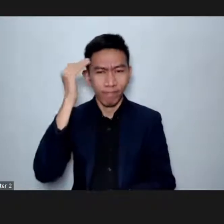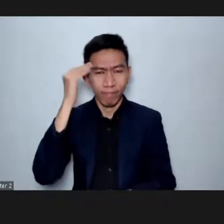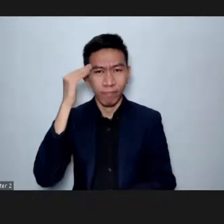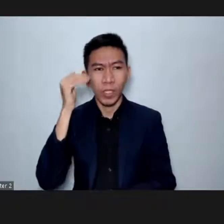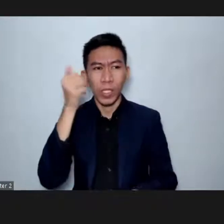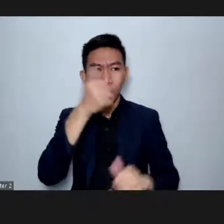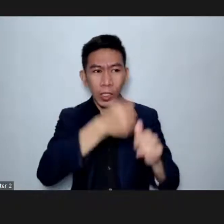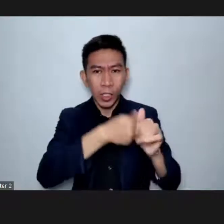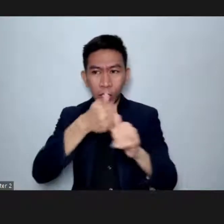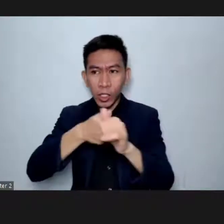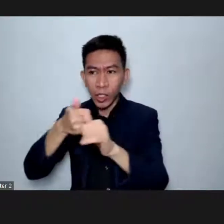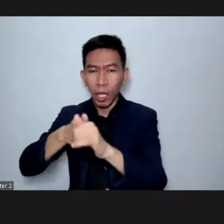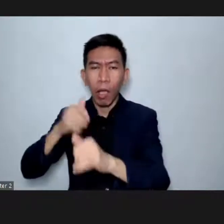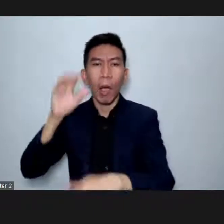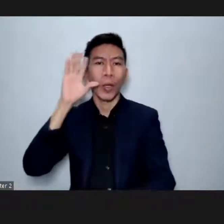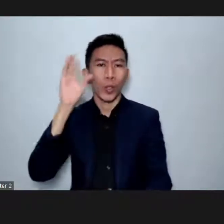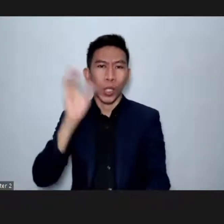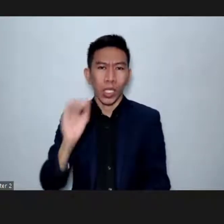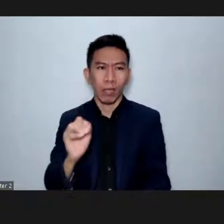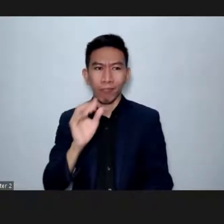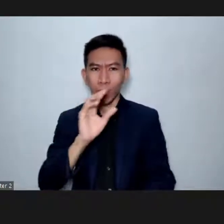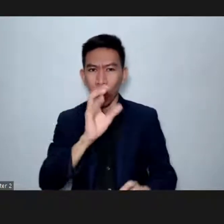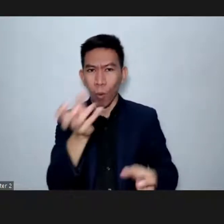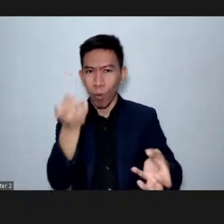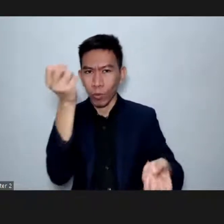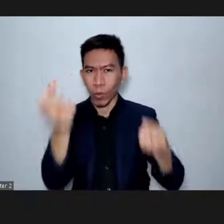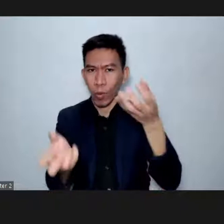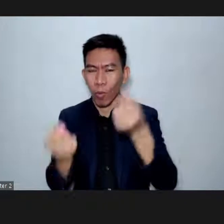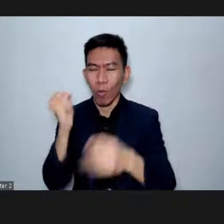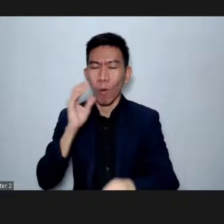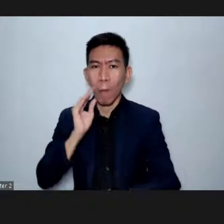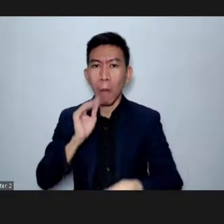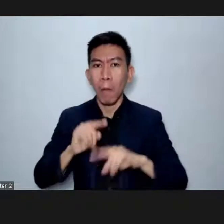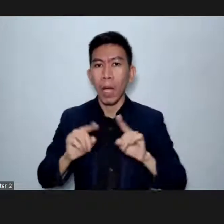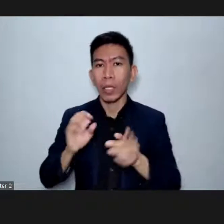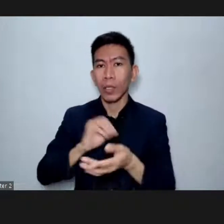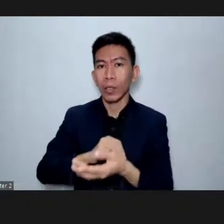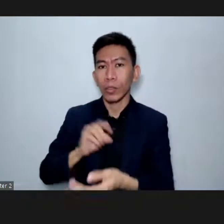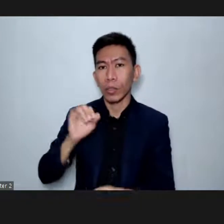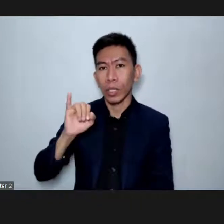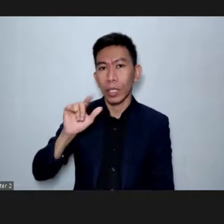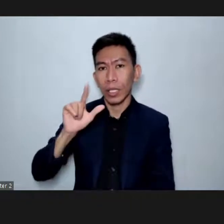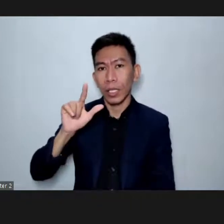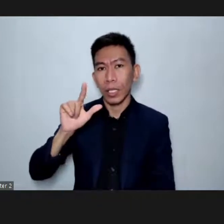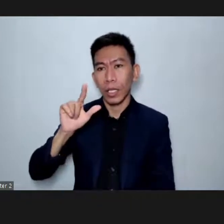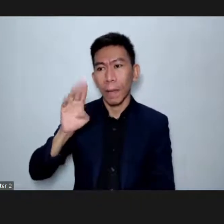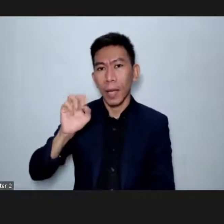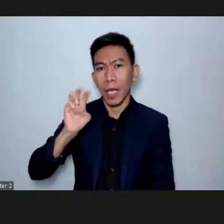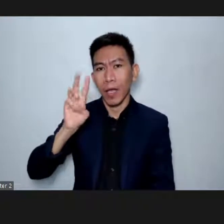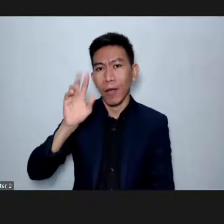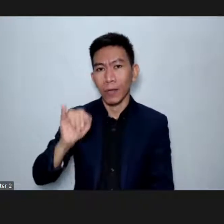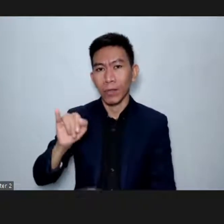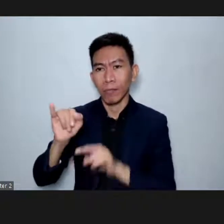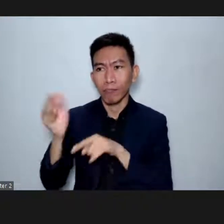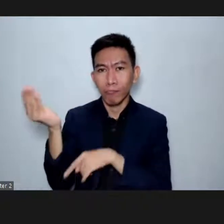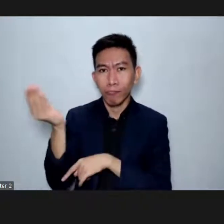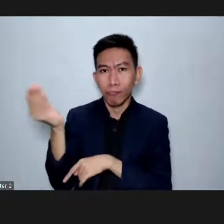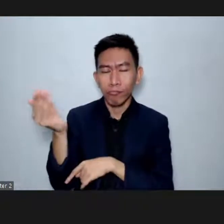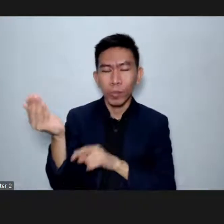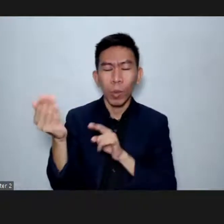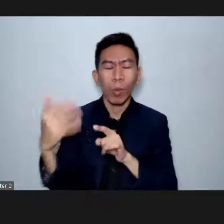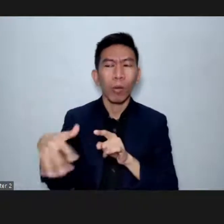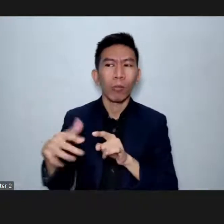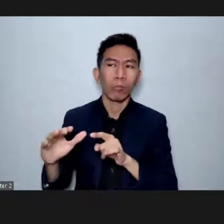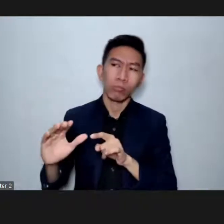challenges. But hearing Dr. Ilbawi of WHO discuss clear targets and pathways is quite,